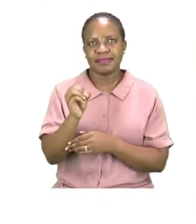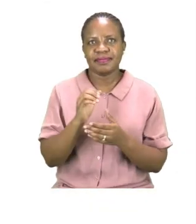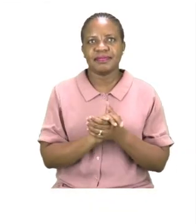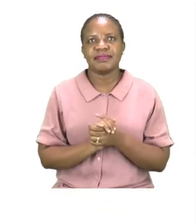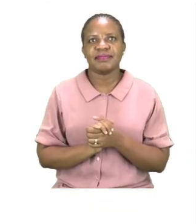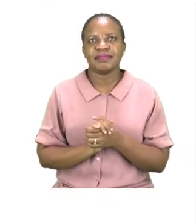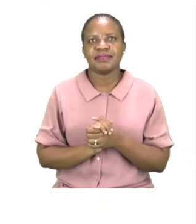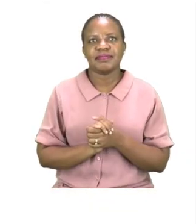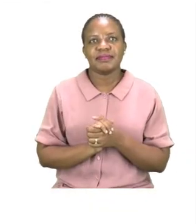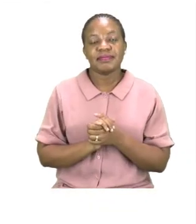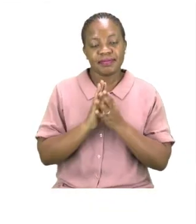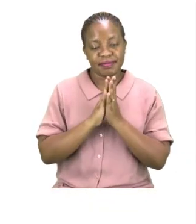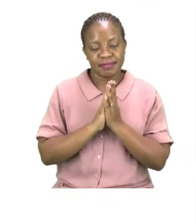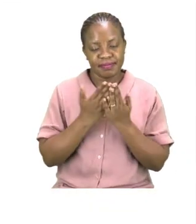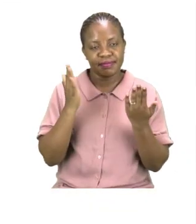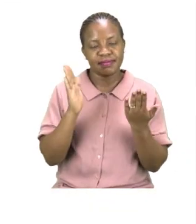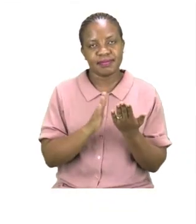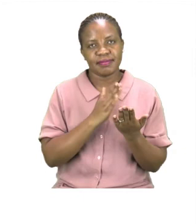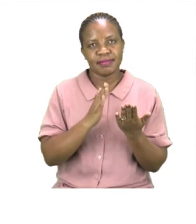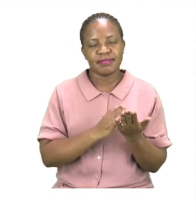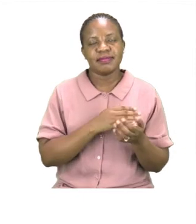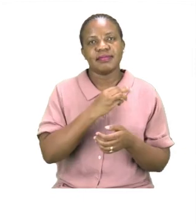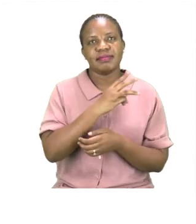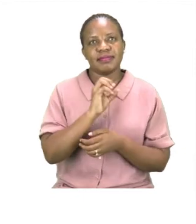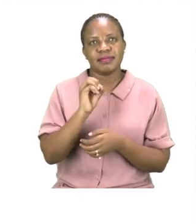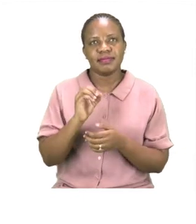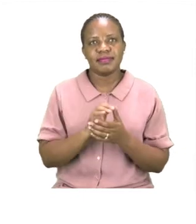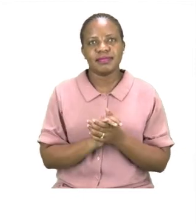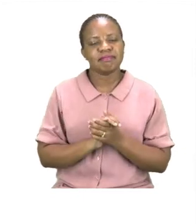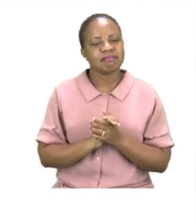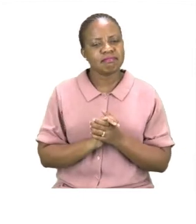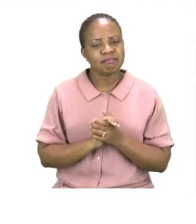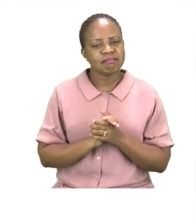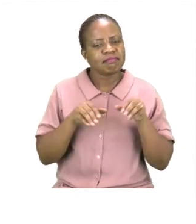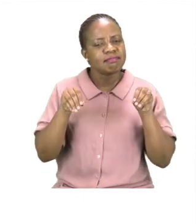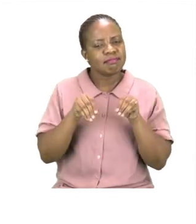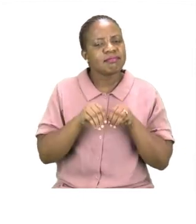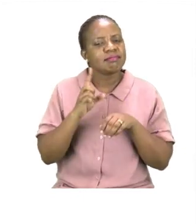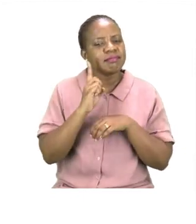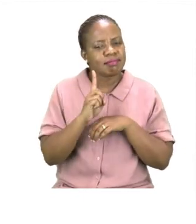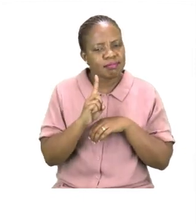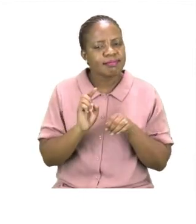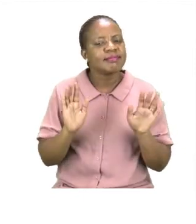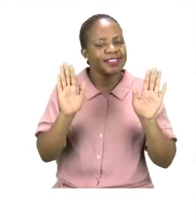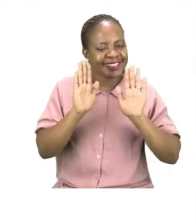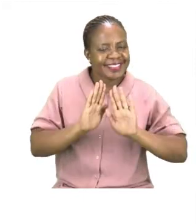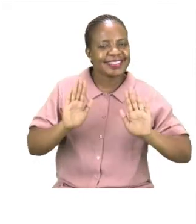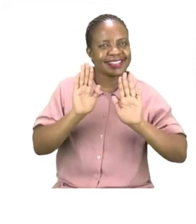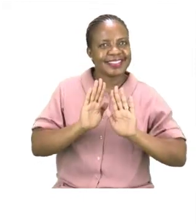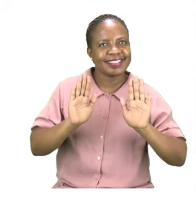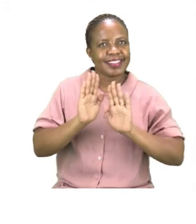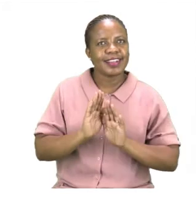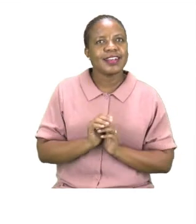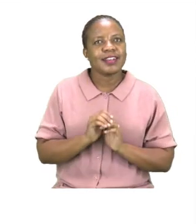On page 30 we are going to be doing some colouring and we are going to colour the picture